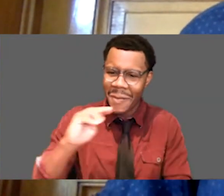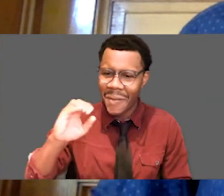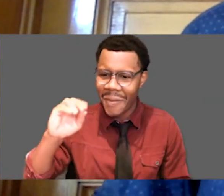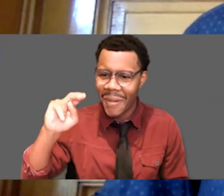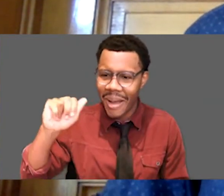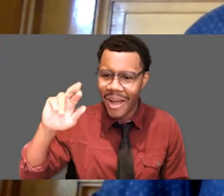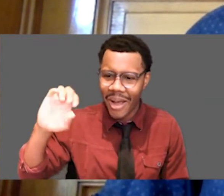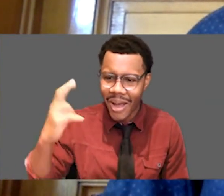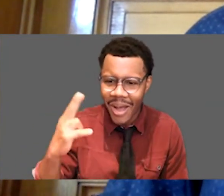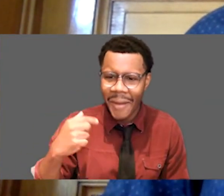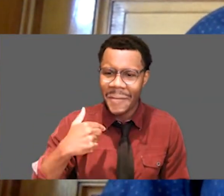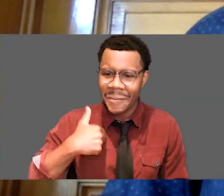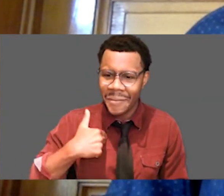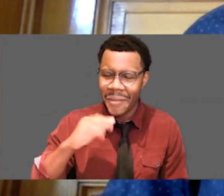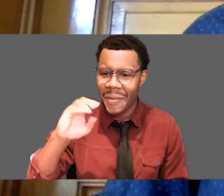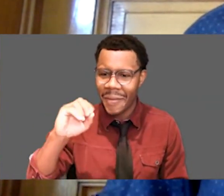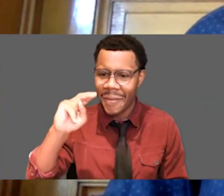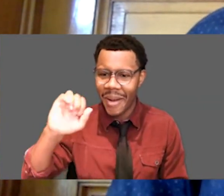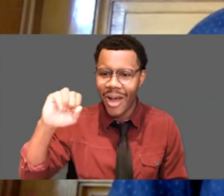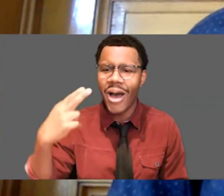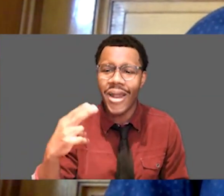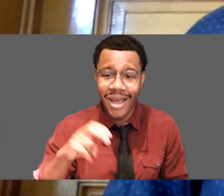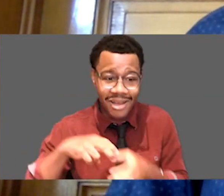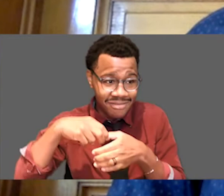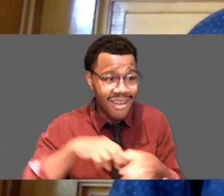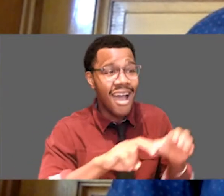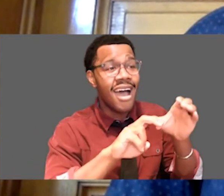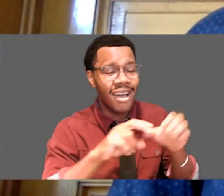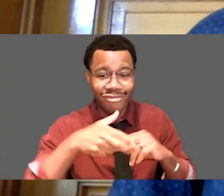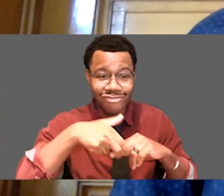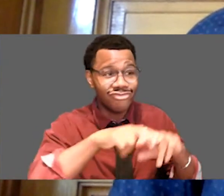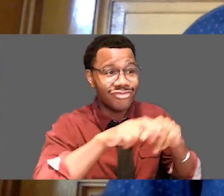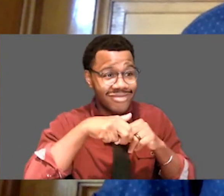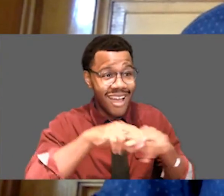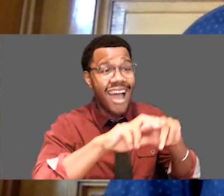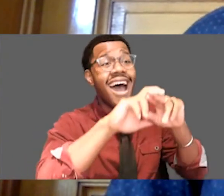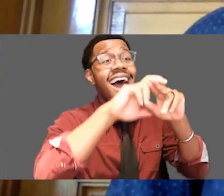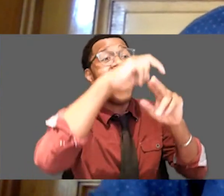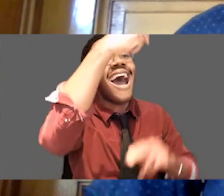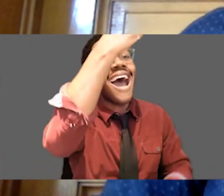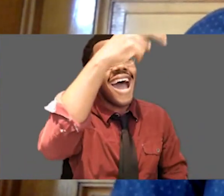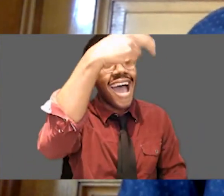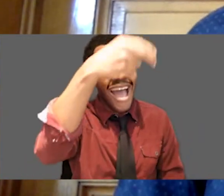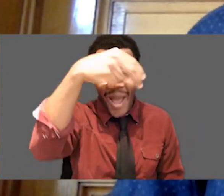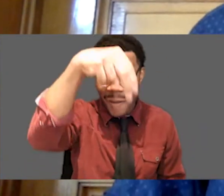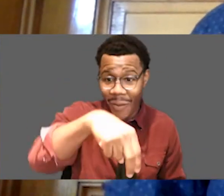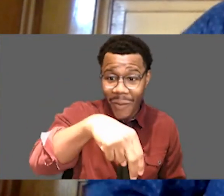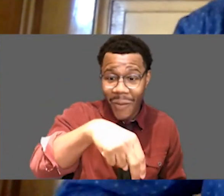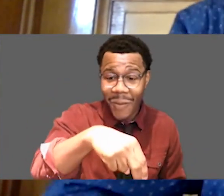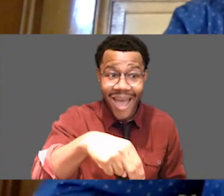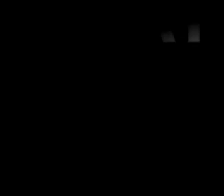monarch," before they hit the earth, tucked, rolled, got up, and ran to the back of the